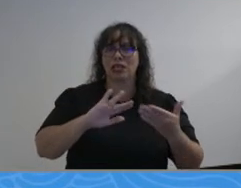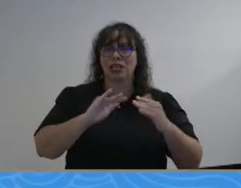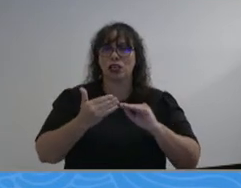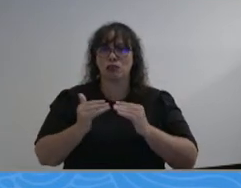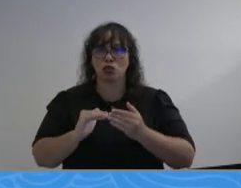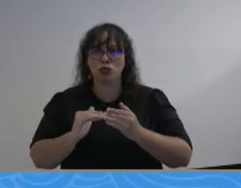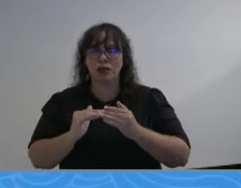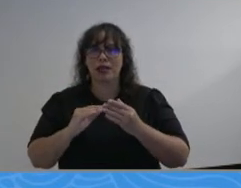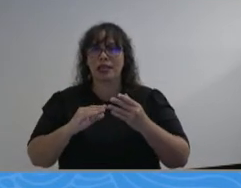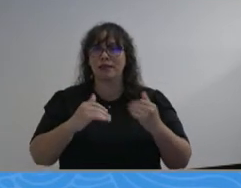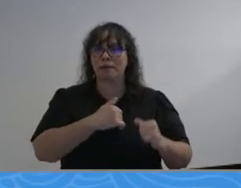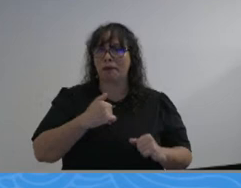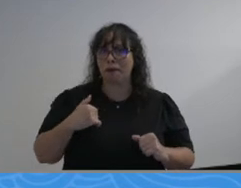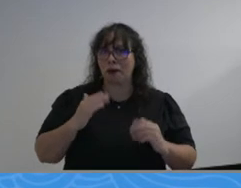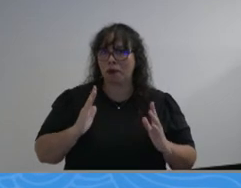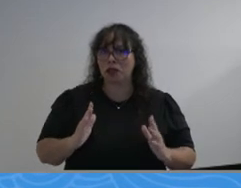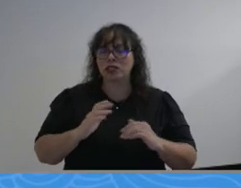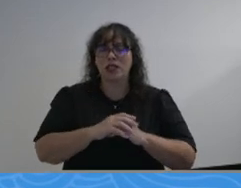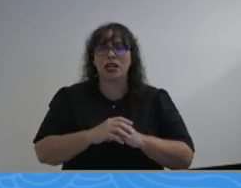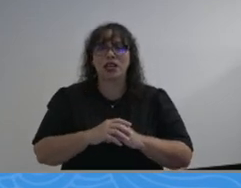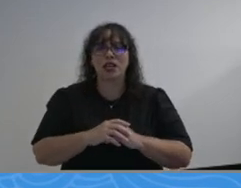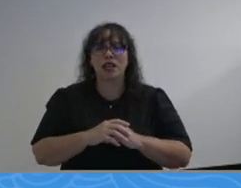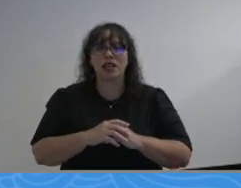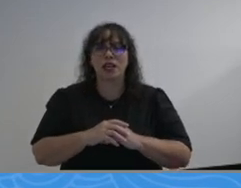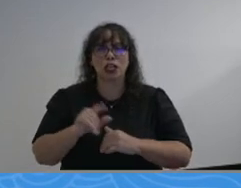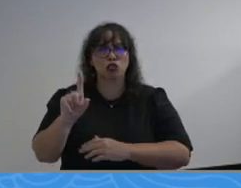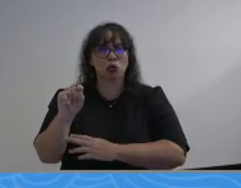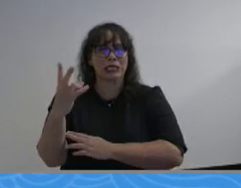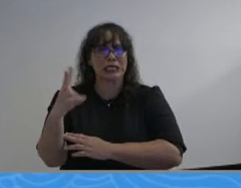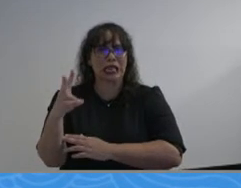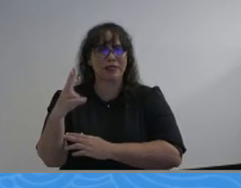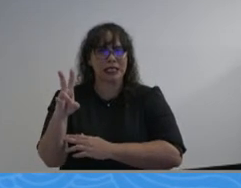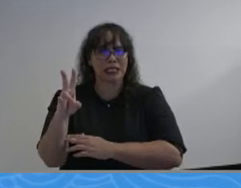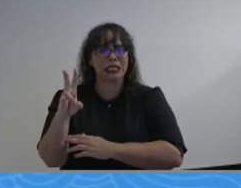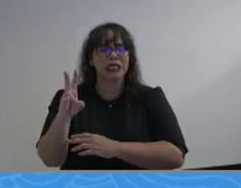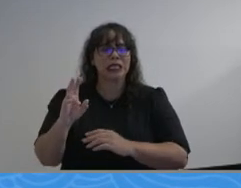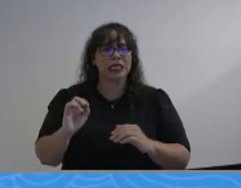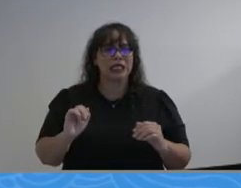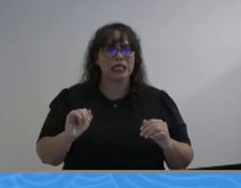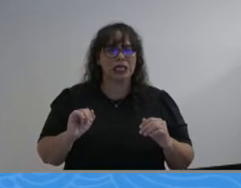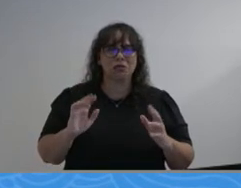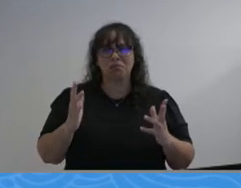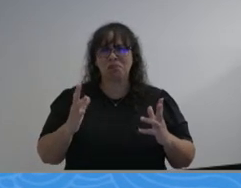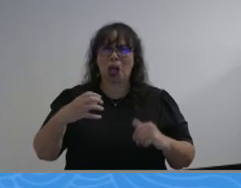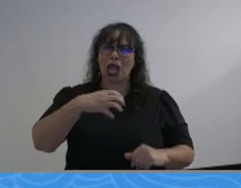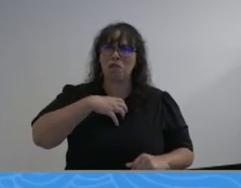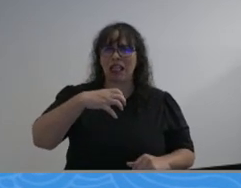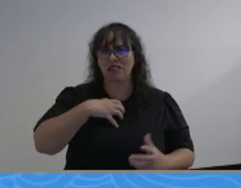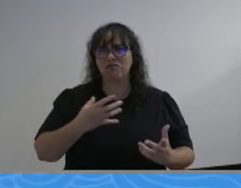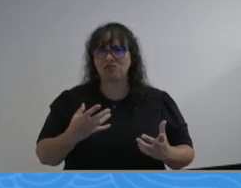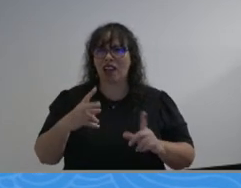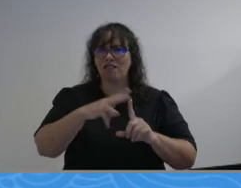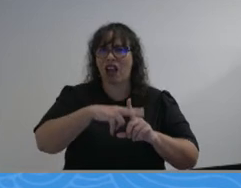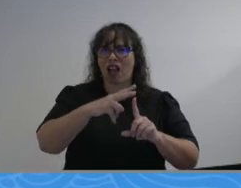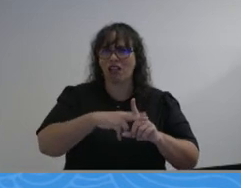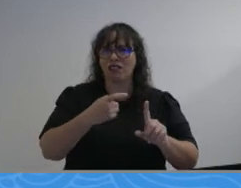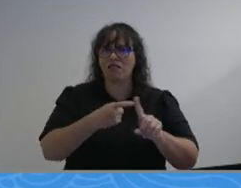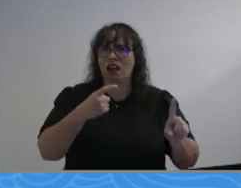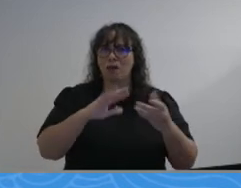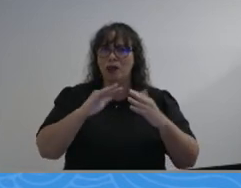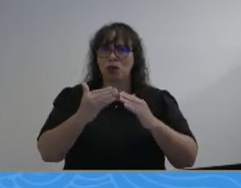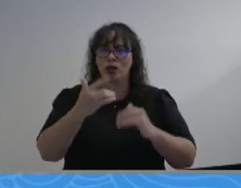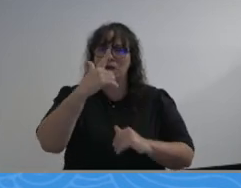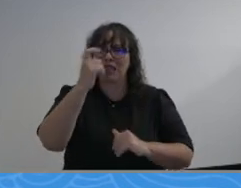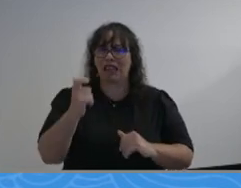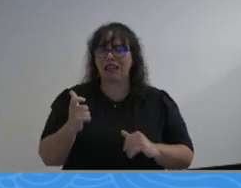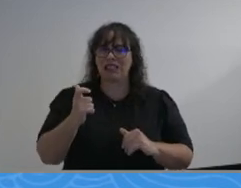community stakeholders. In 2017, there was a complaint that was filed out of the community because the community